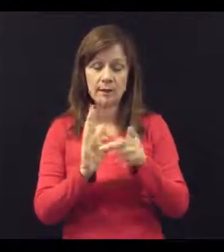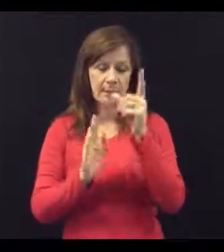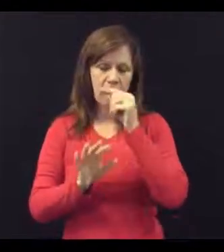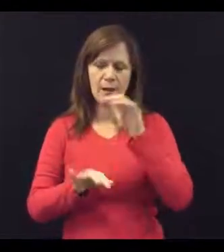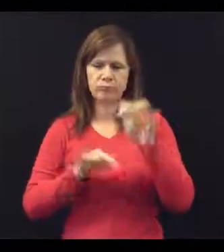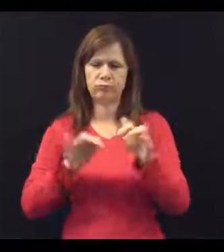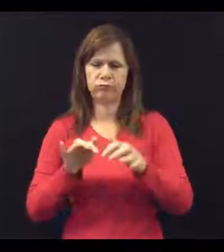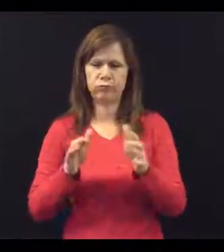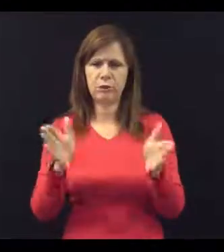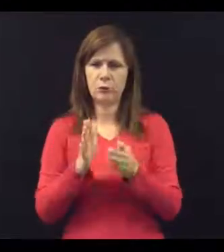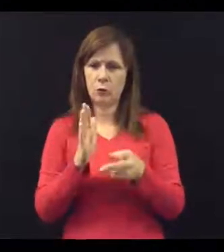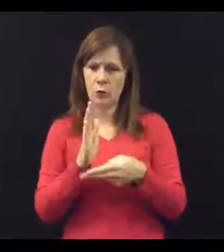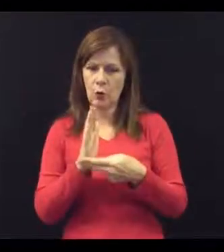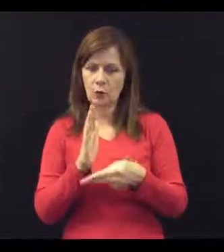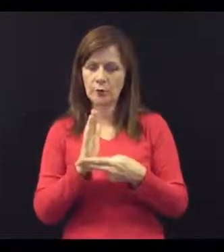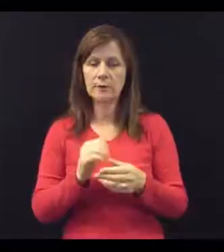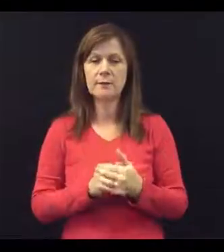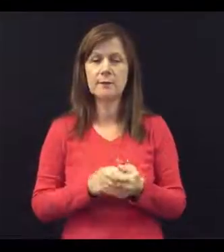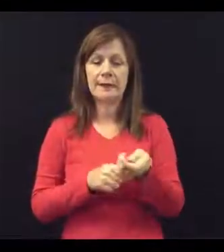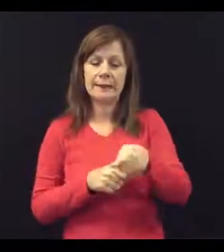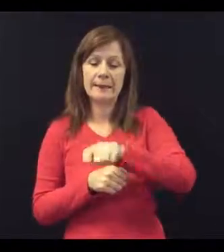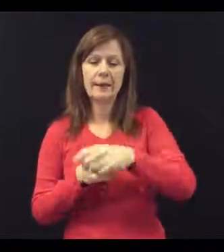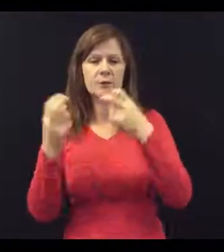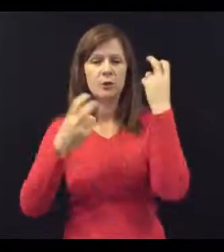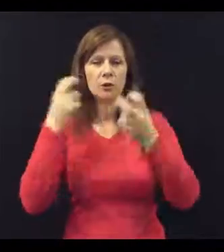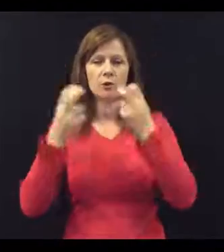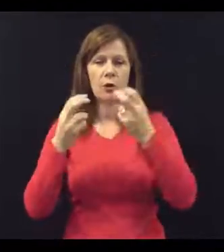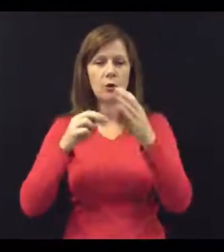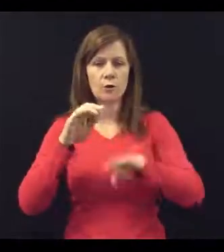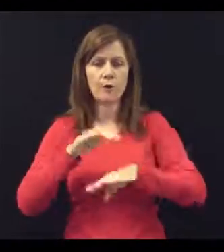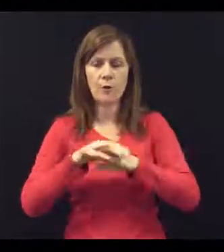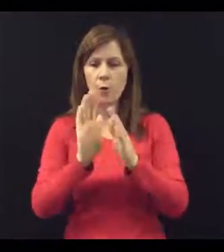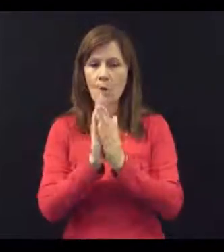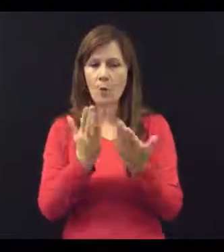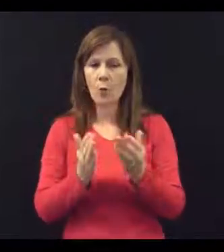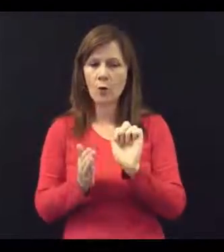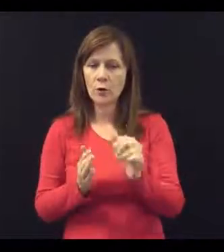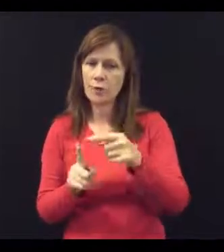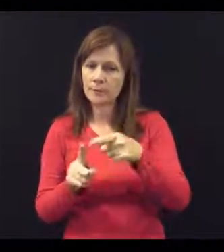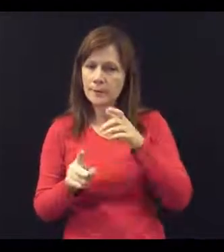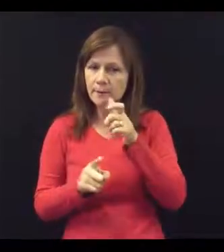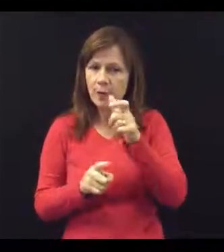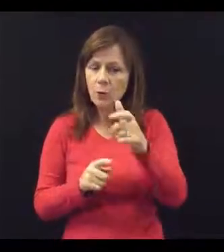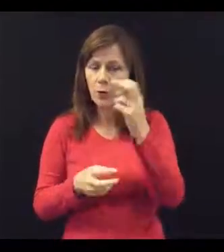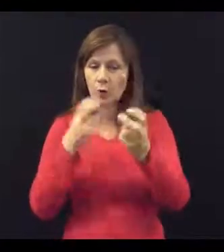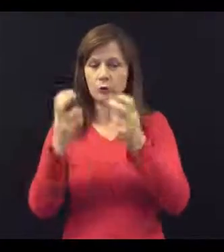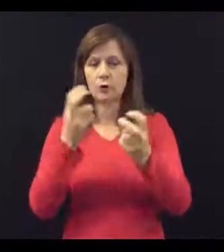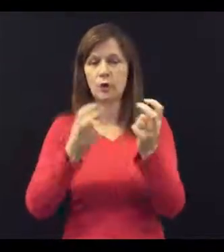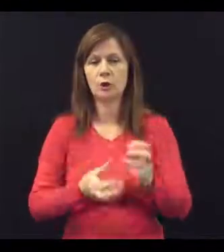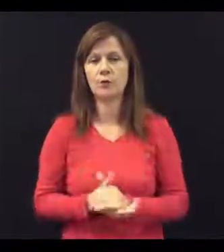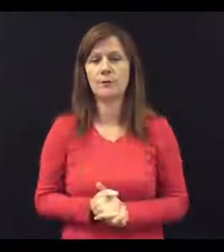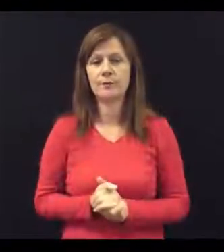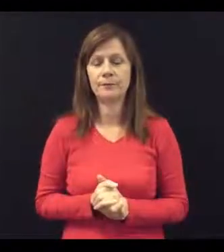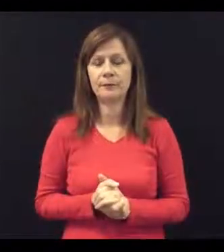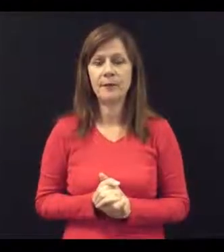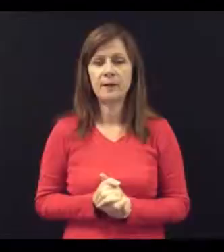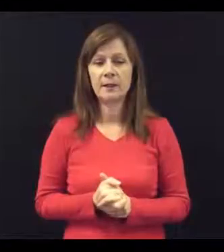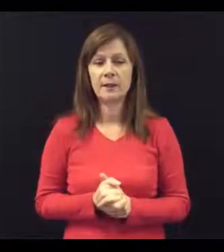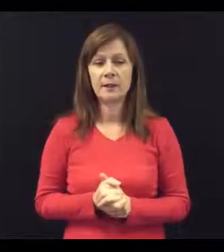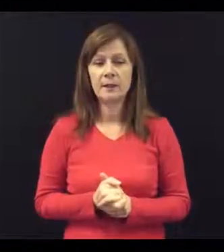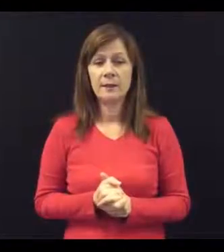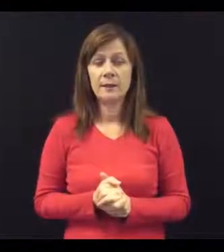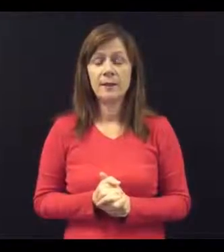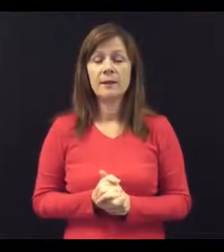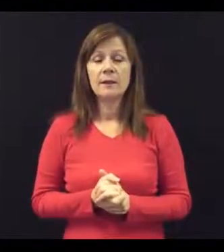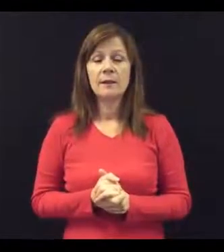will let you type in a short text note, or Search, which will search the entire book for the selected word or phrase. To